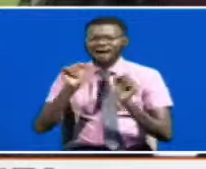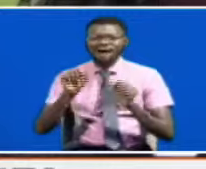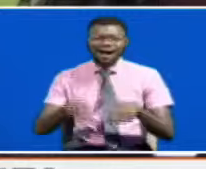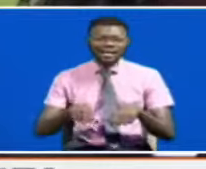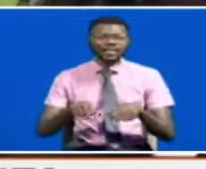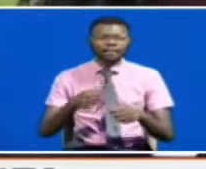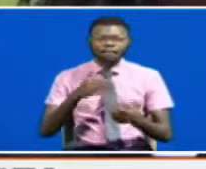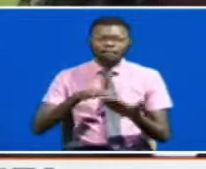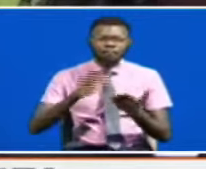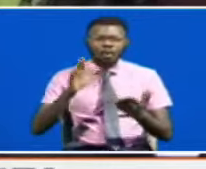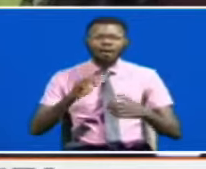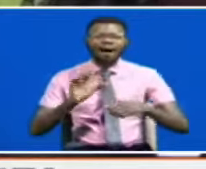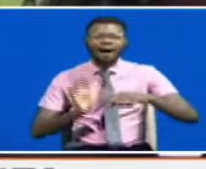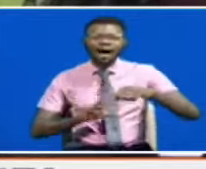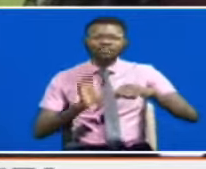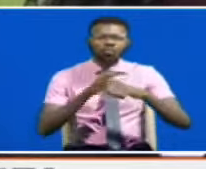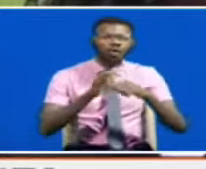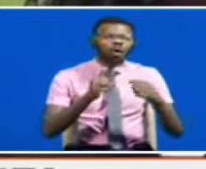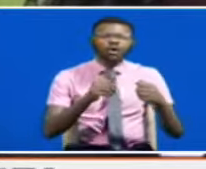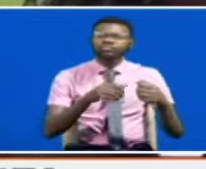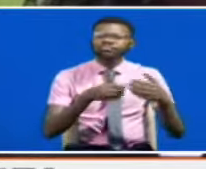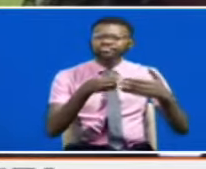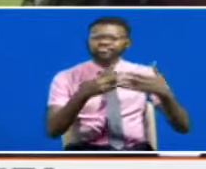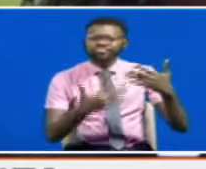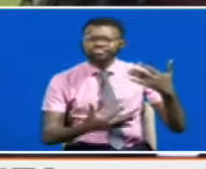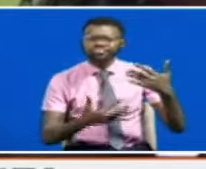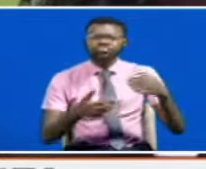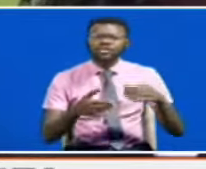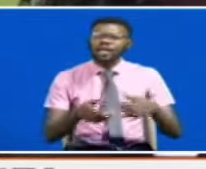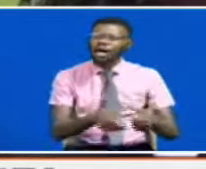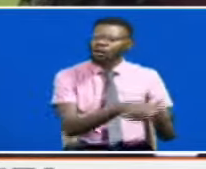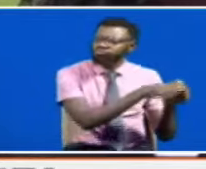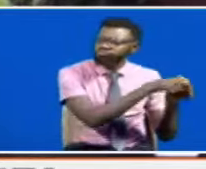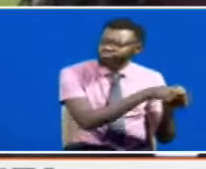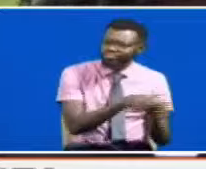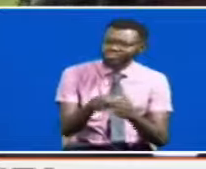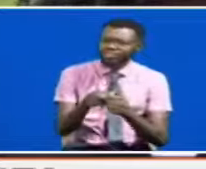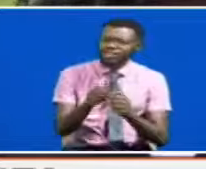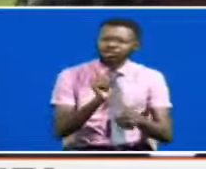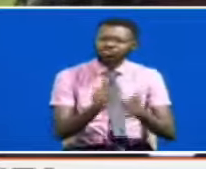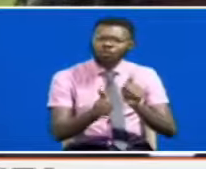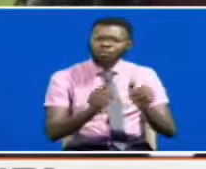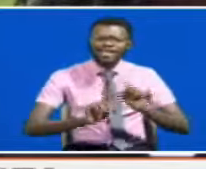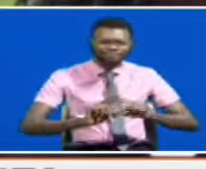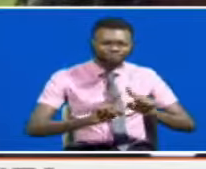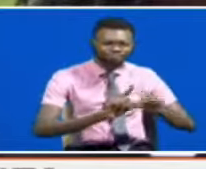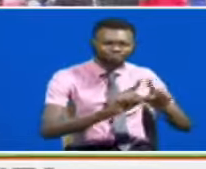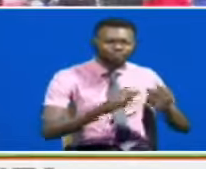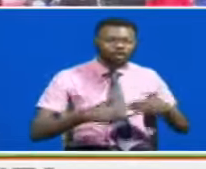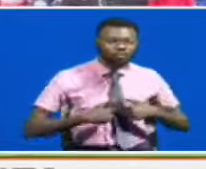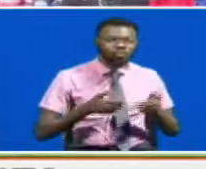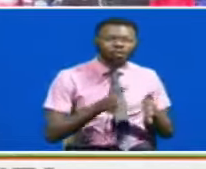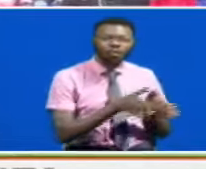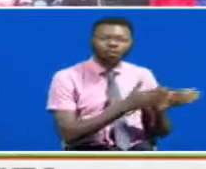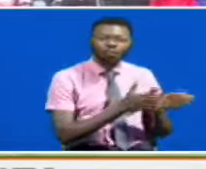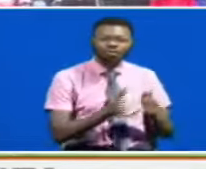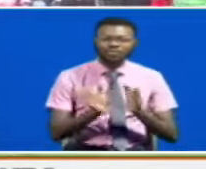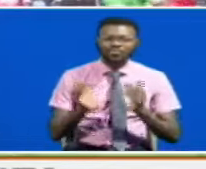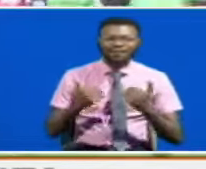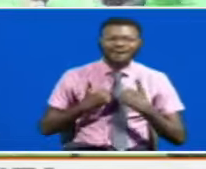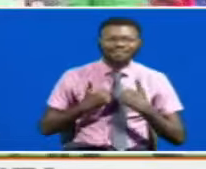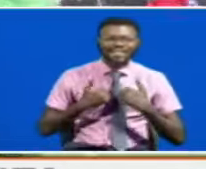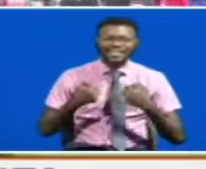not only in handball, across all, at a cricket, any type of sport, there's an opportunity for young people there. We have a challenge